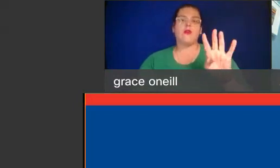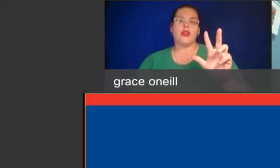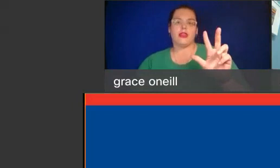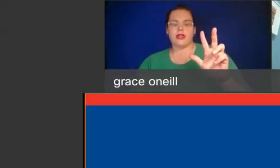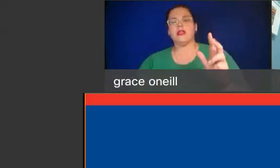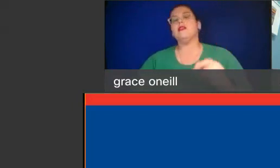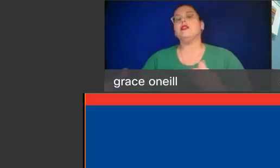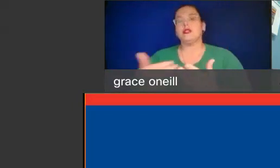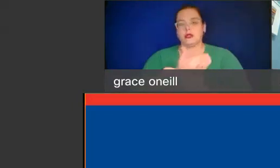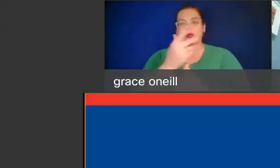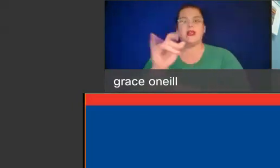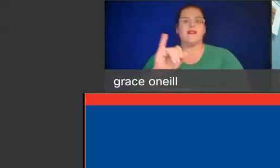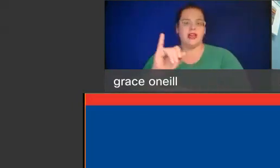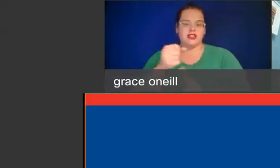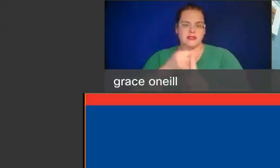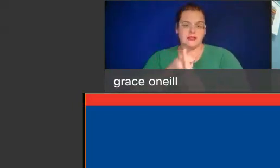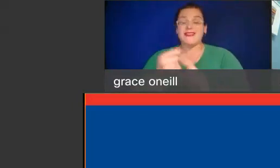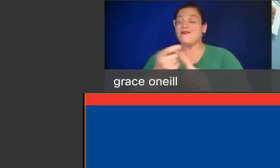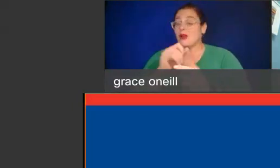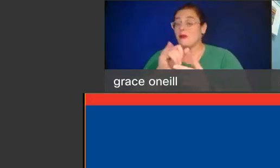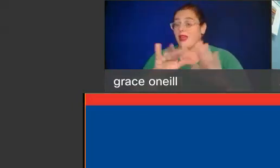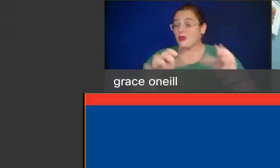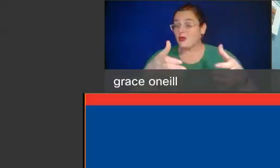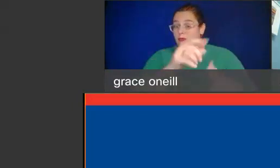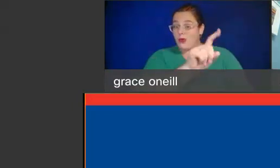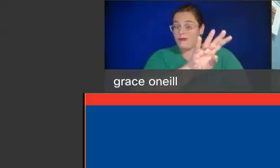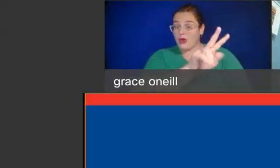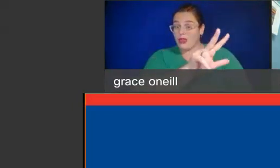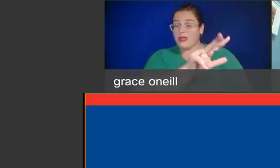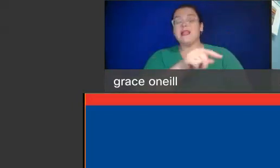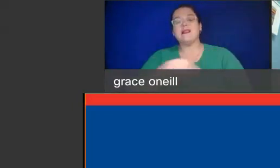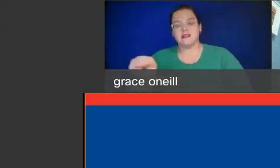34 people were fully vaccinated.